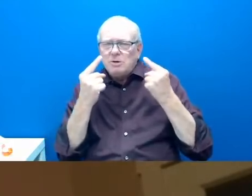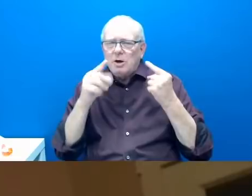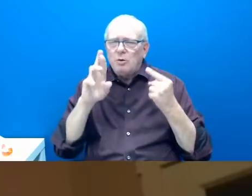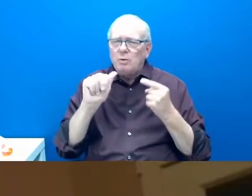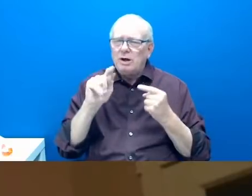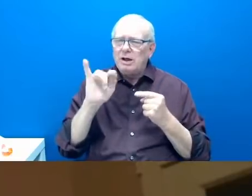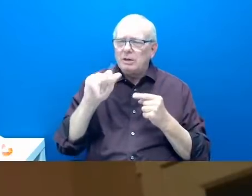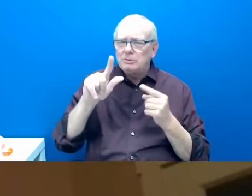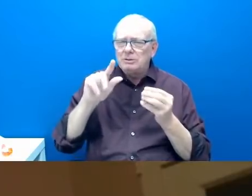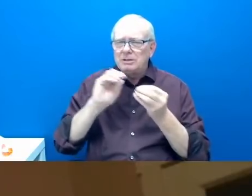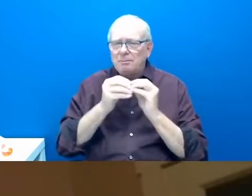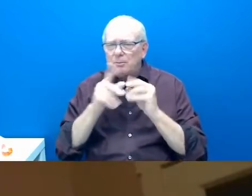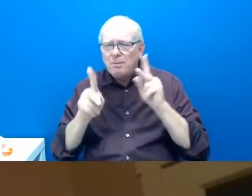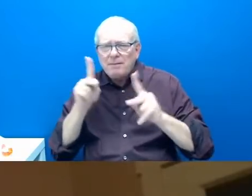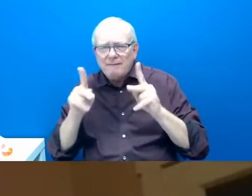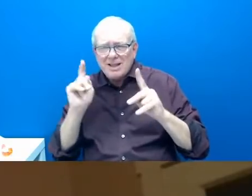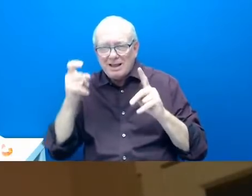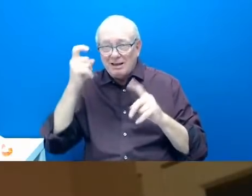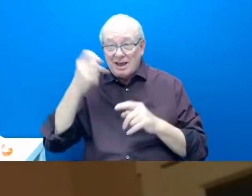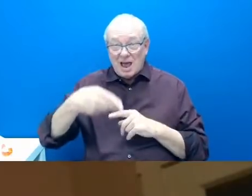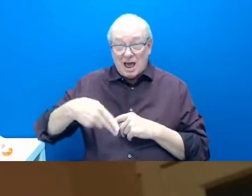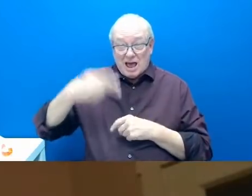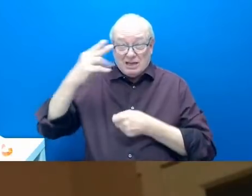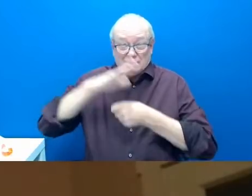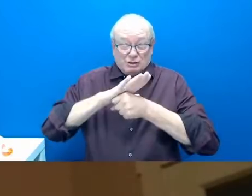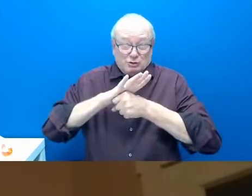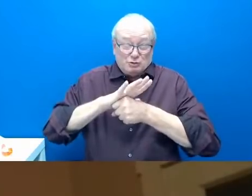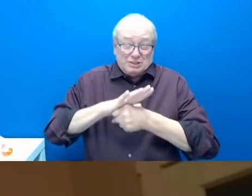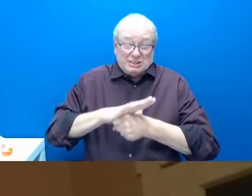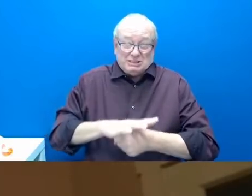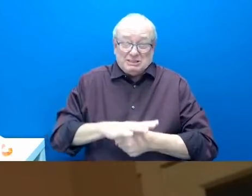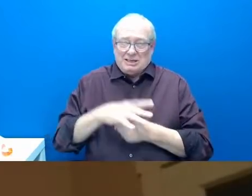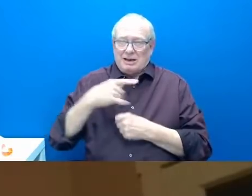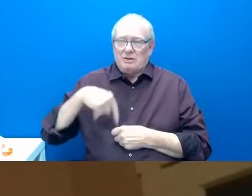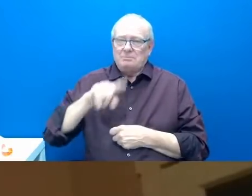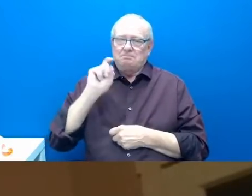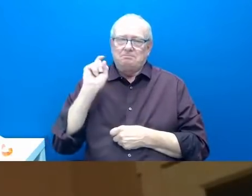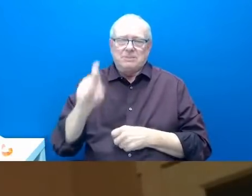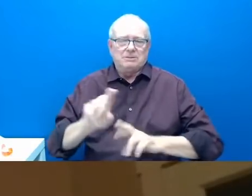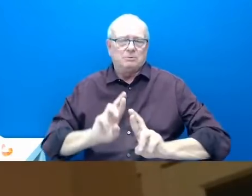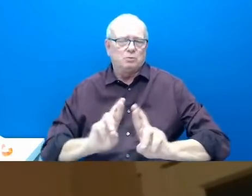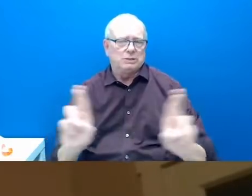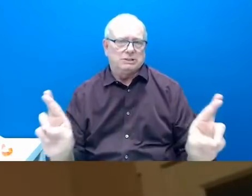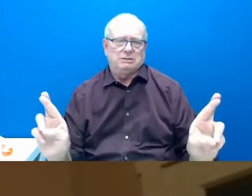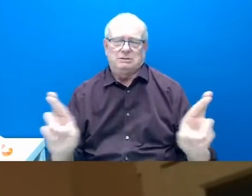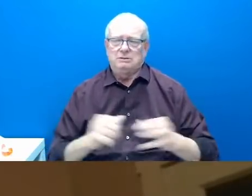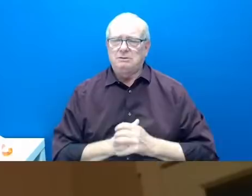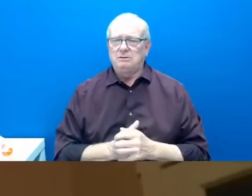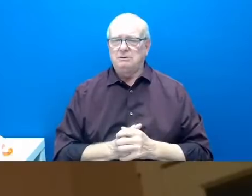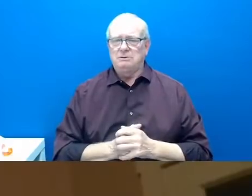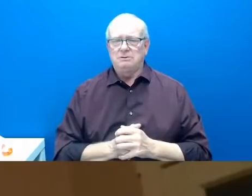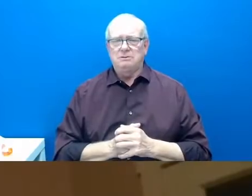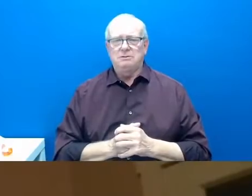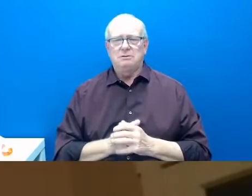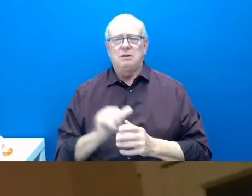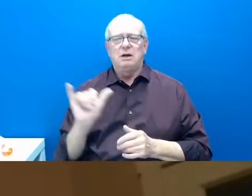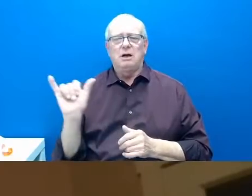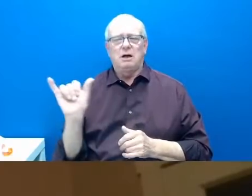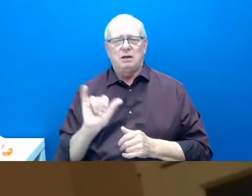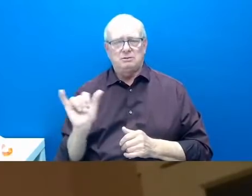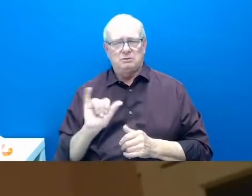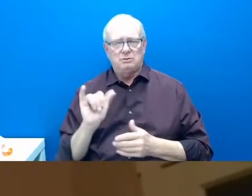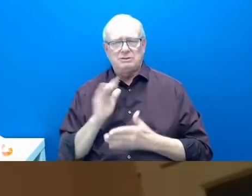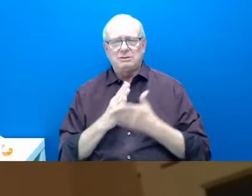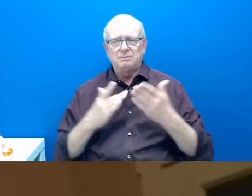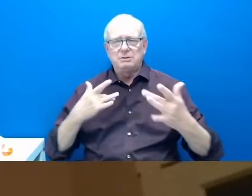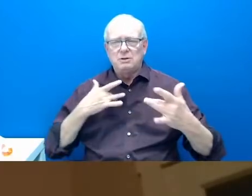around this, but in a high stress situation, we want to make sure that we are prepared. I'm also going to quickly talk about some of the concerns and questions that I've been